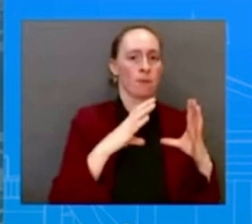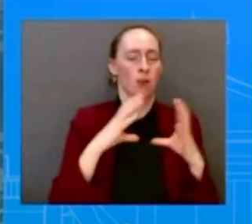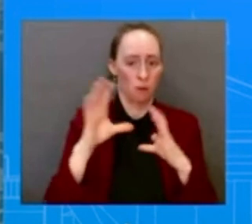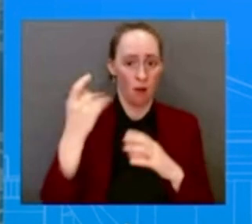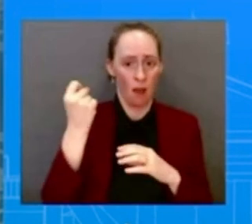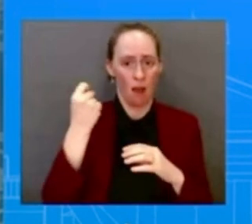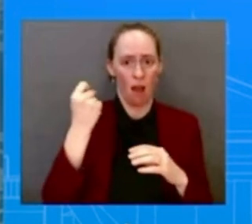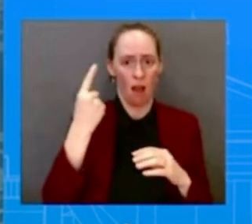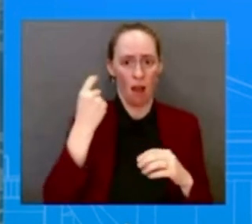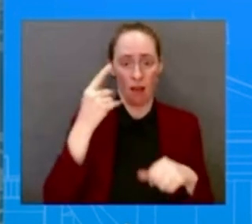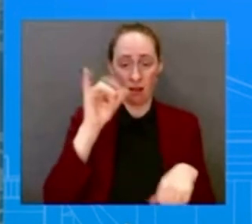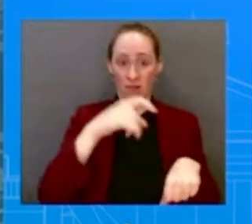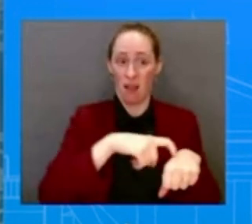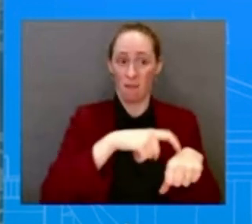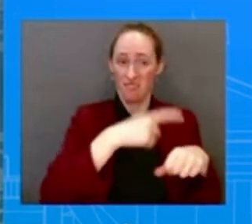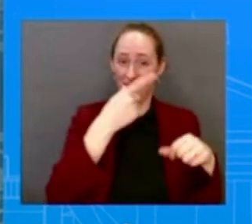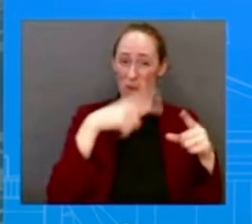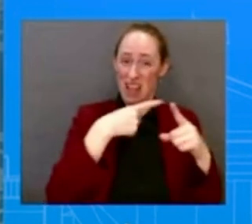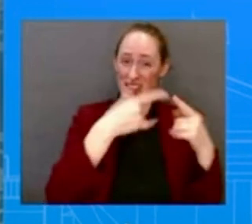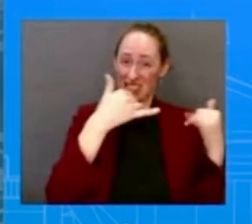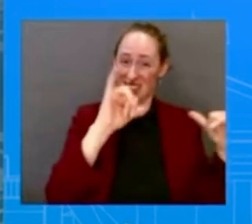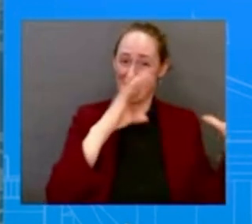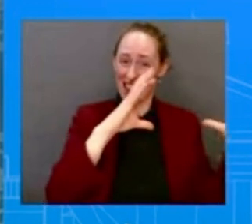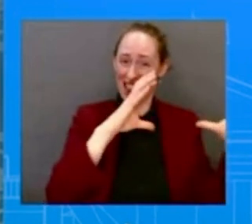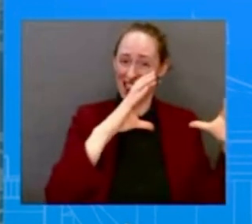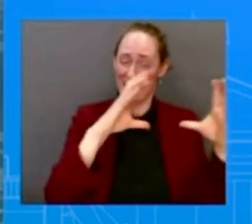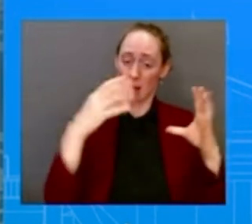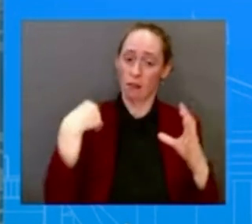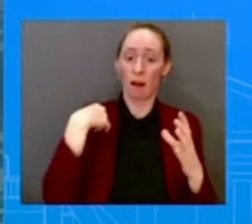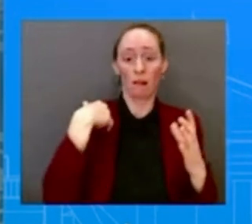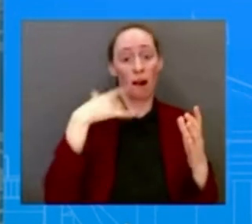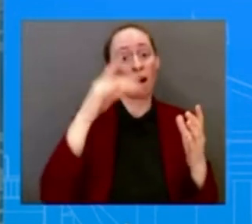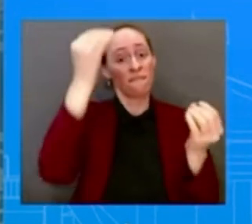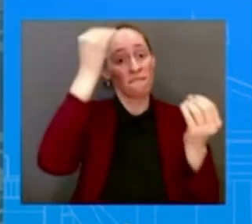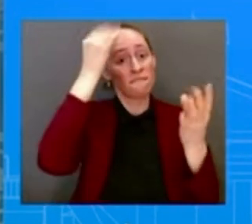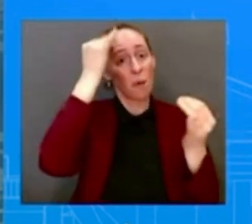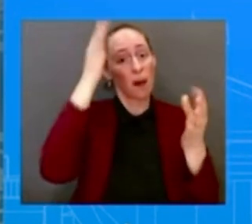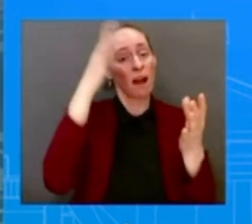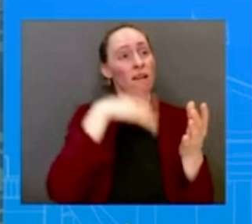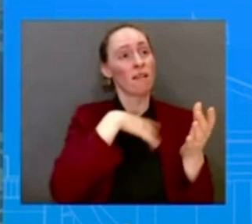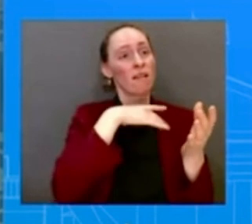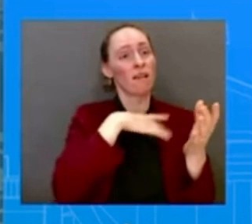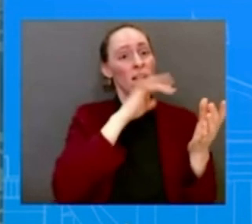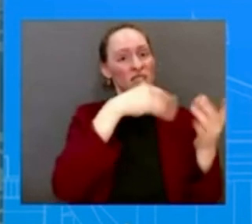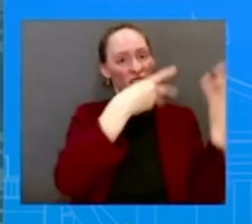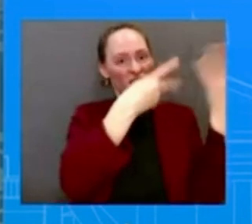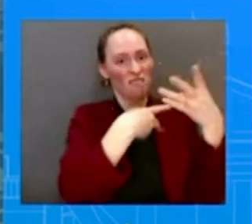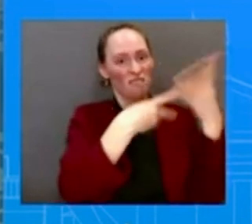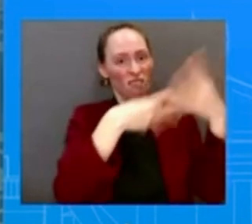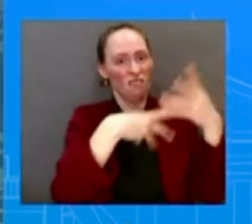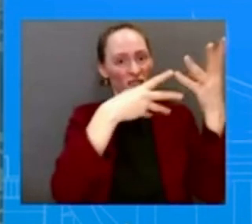we let it traverse over land the way it did. But